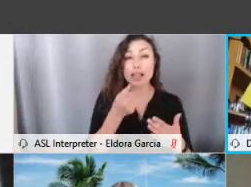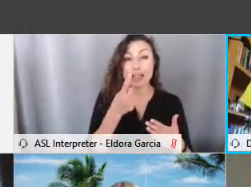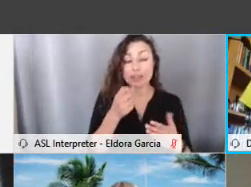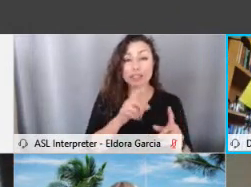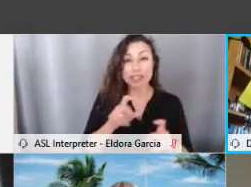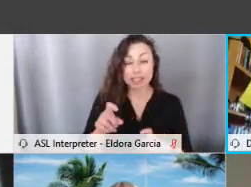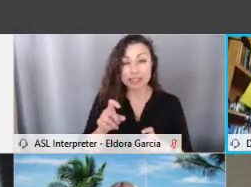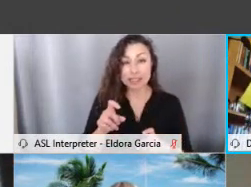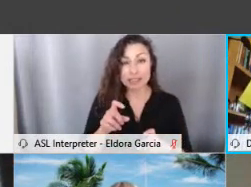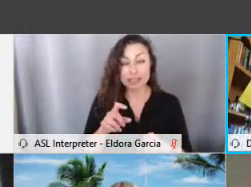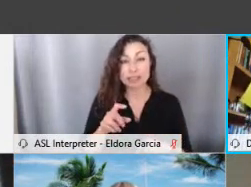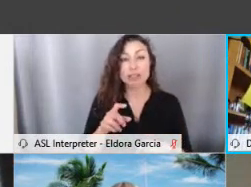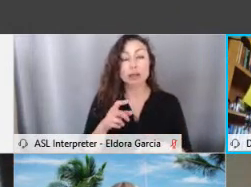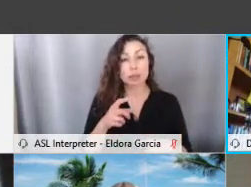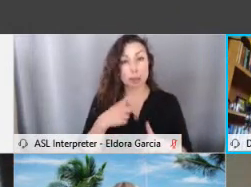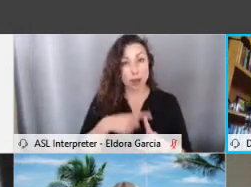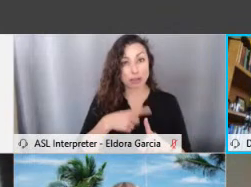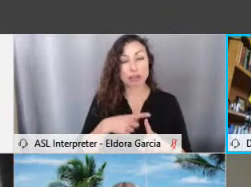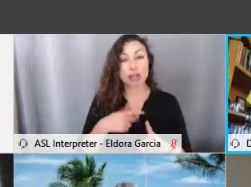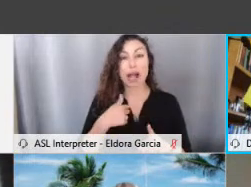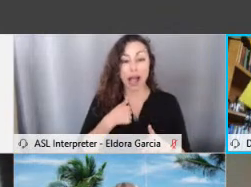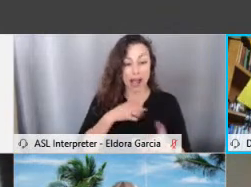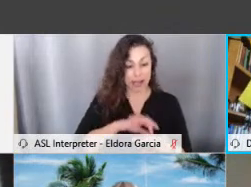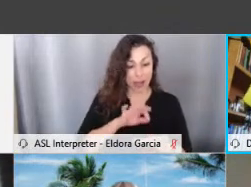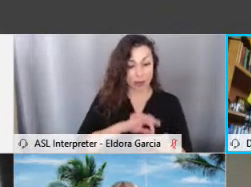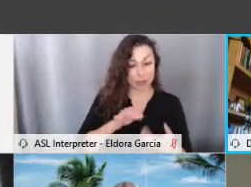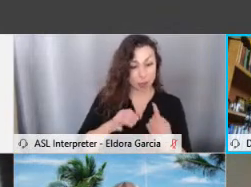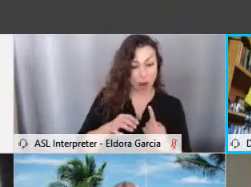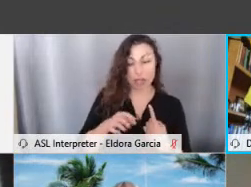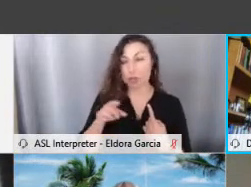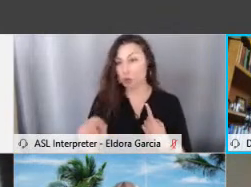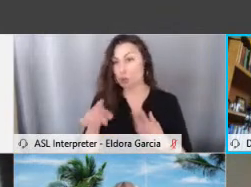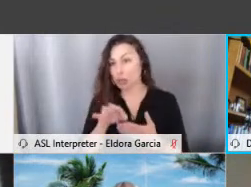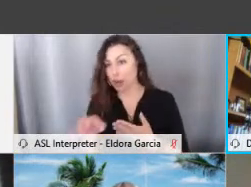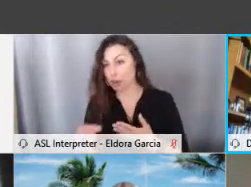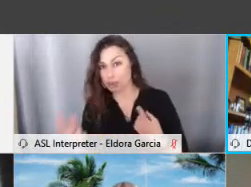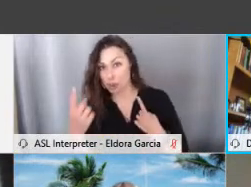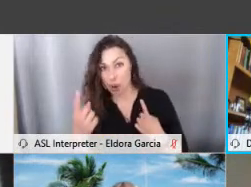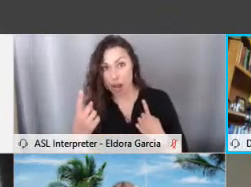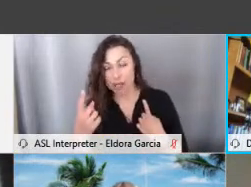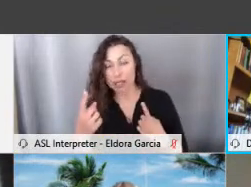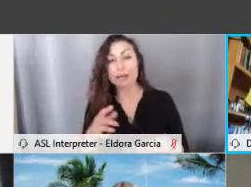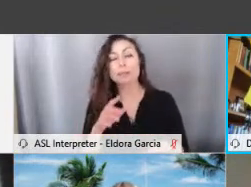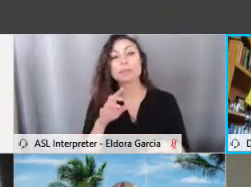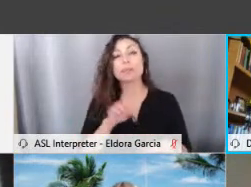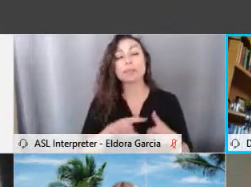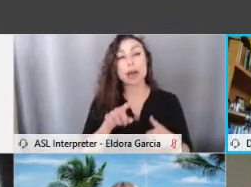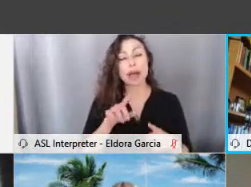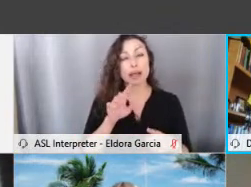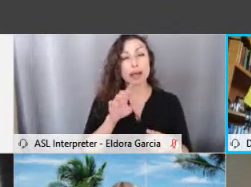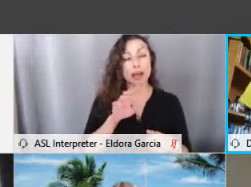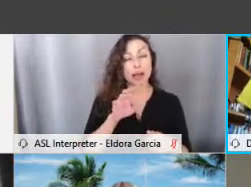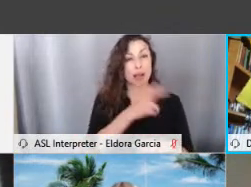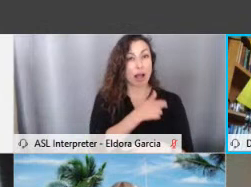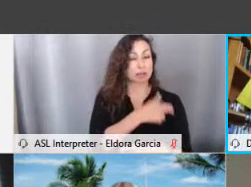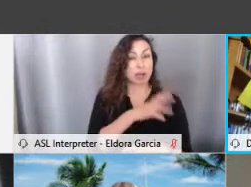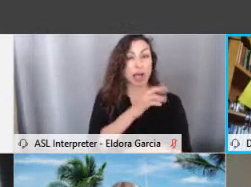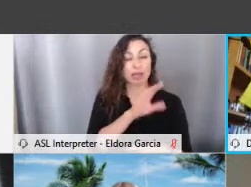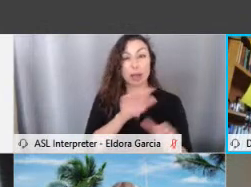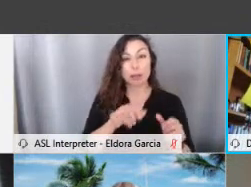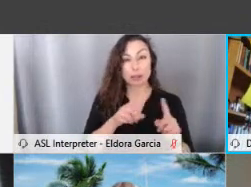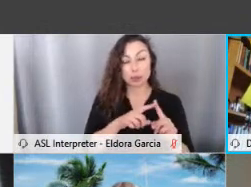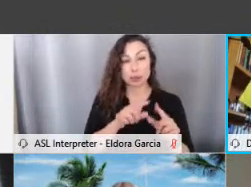would be counted as one and I would be counted as one. So a hospital actually puts its livelihood and its ability to stay in existence